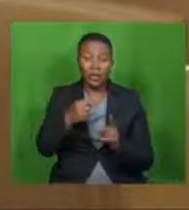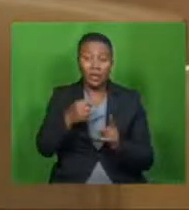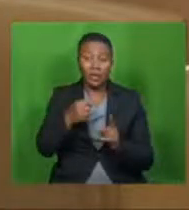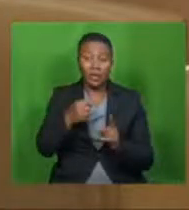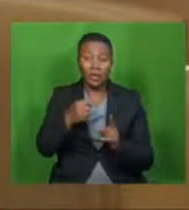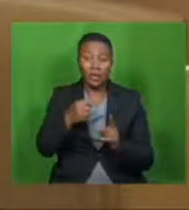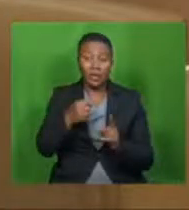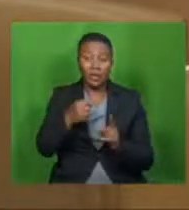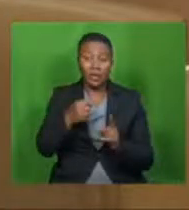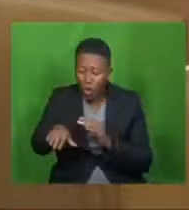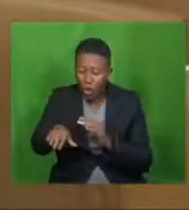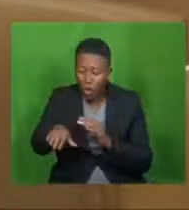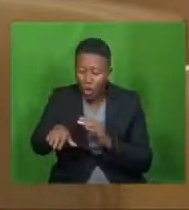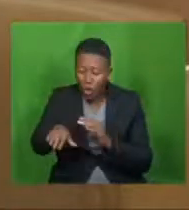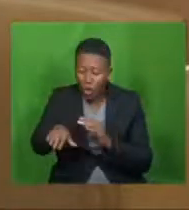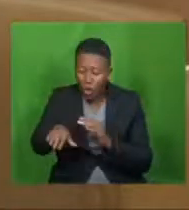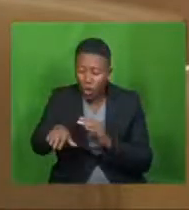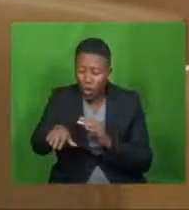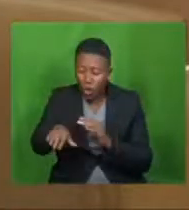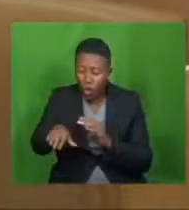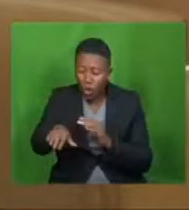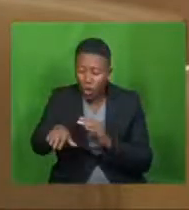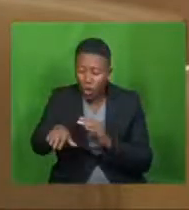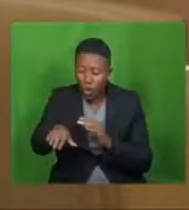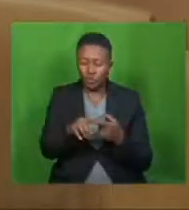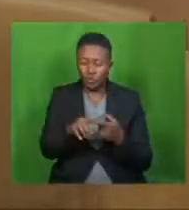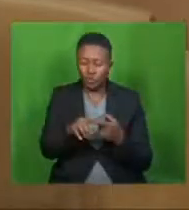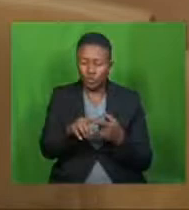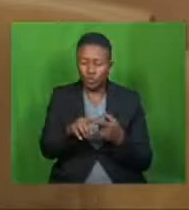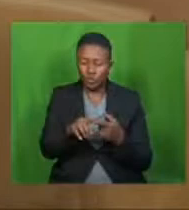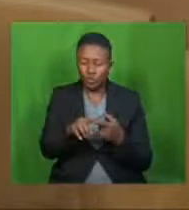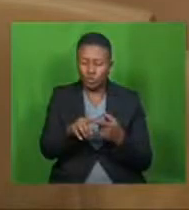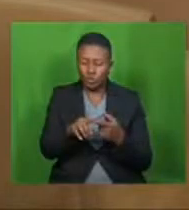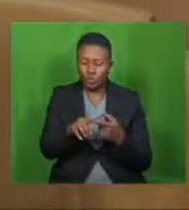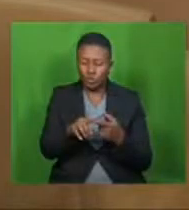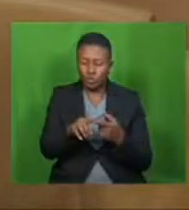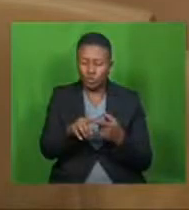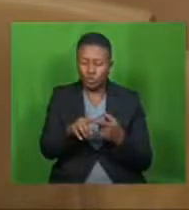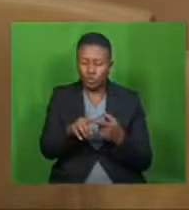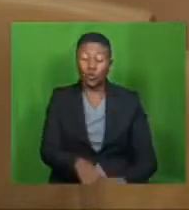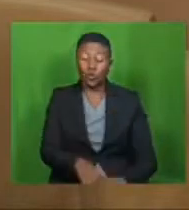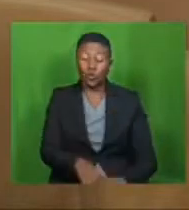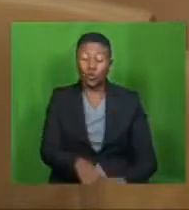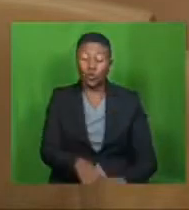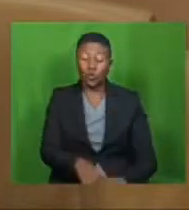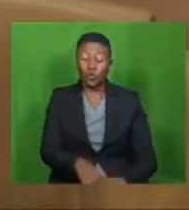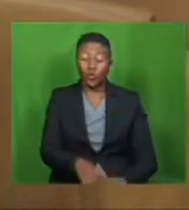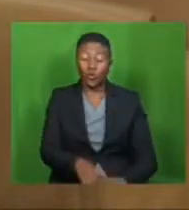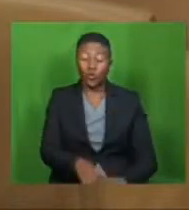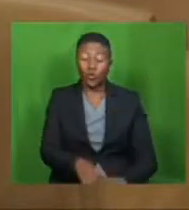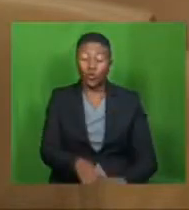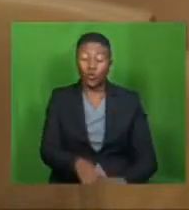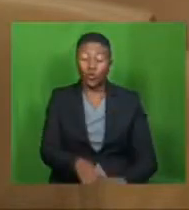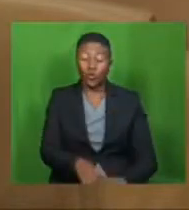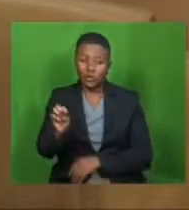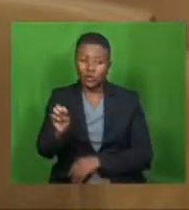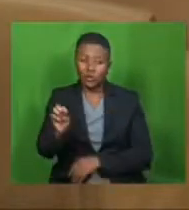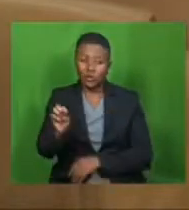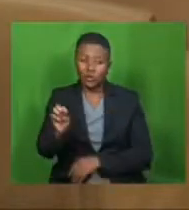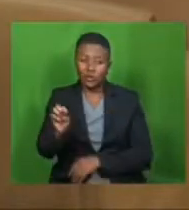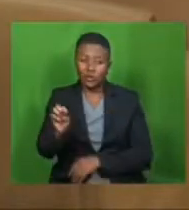actually assign yourselves. Mr. Speaker, on 10th of June, I do not know if